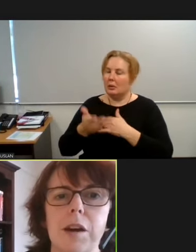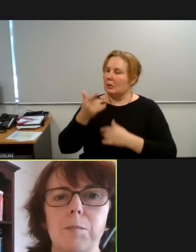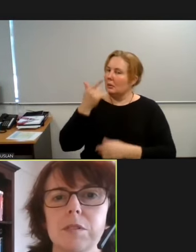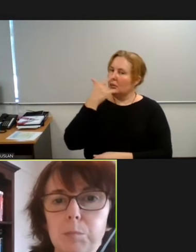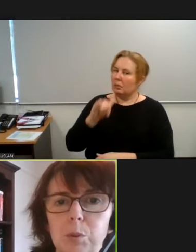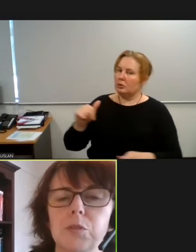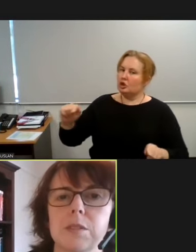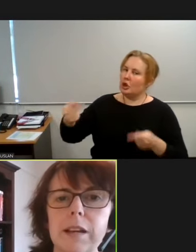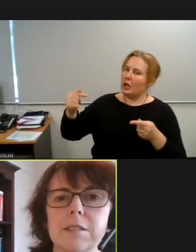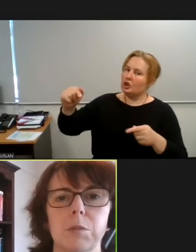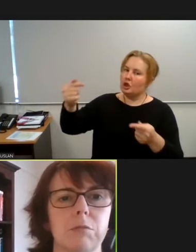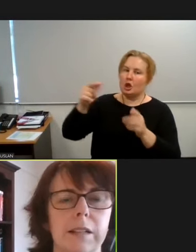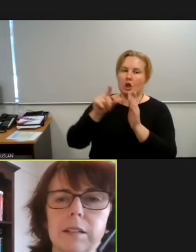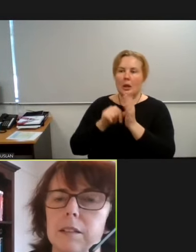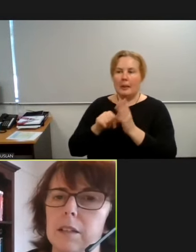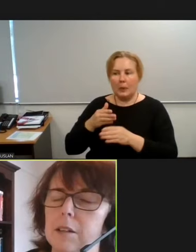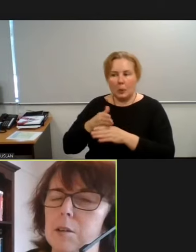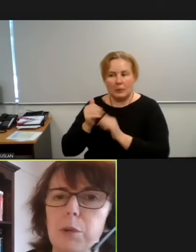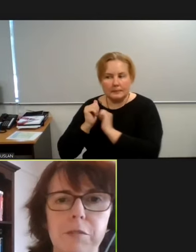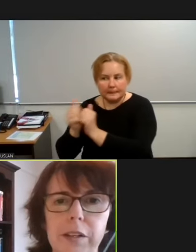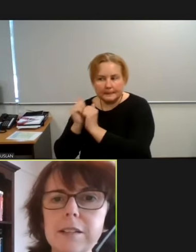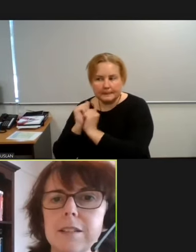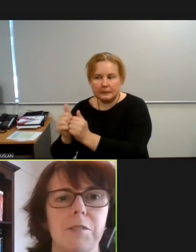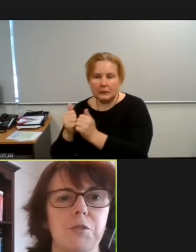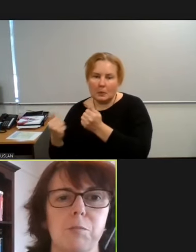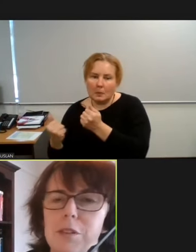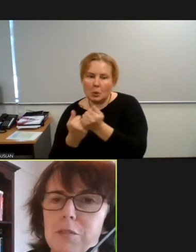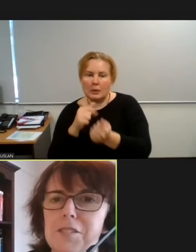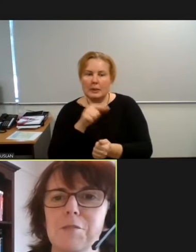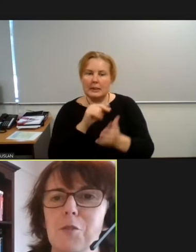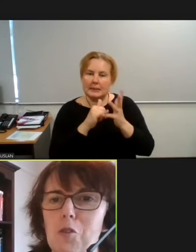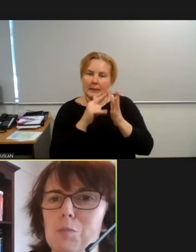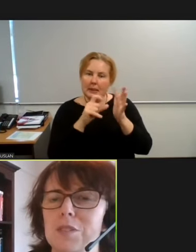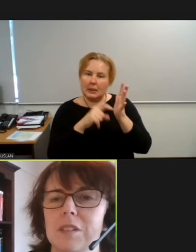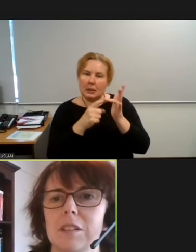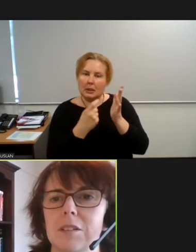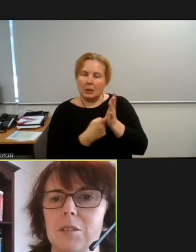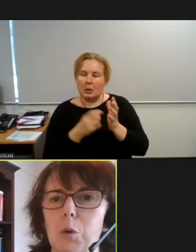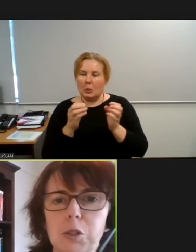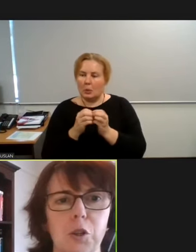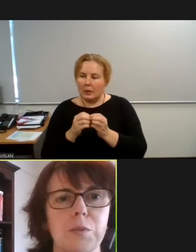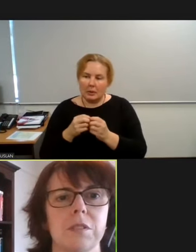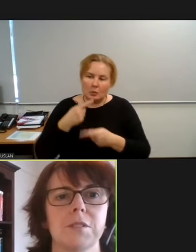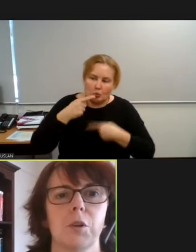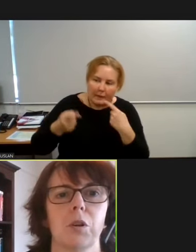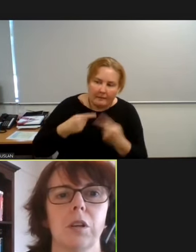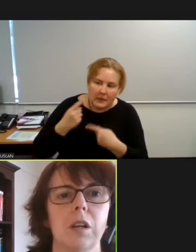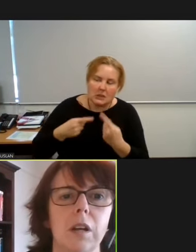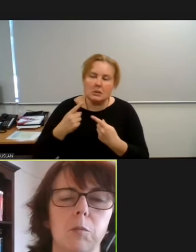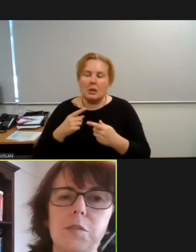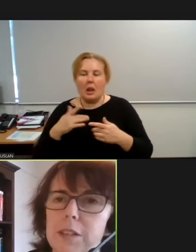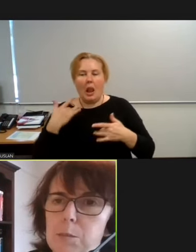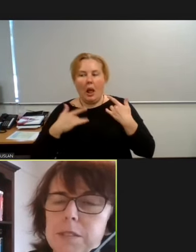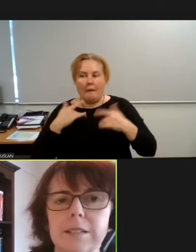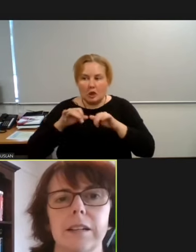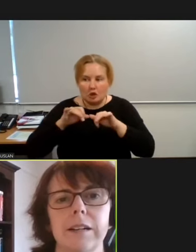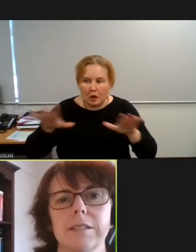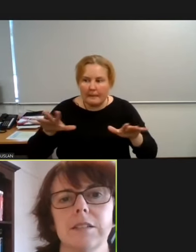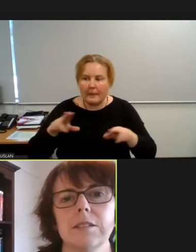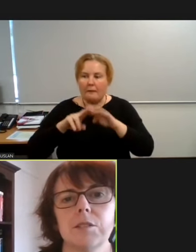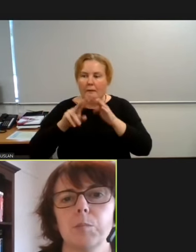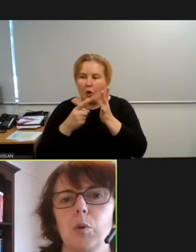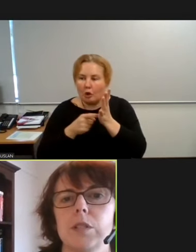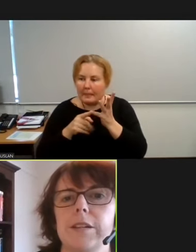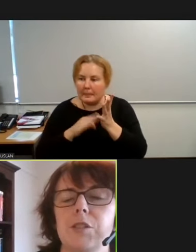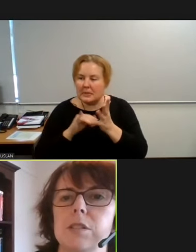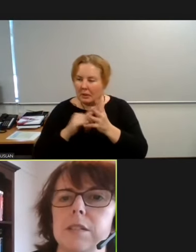working with them to support the sector with regular briefings, live stream briefings and forums and workshops and so on. We've developed sector